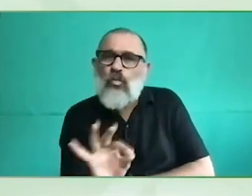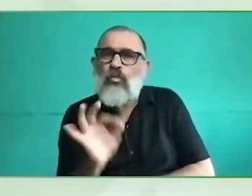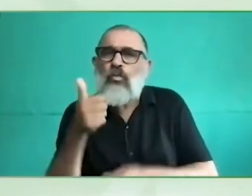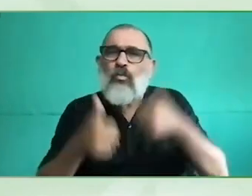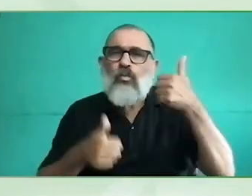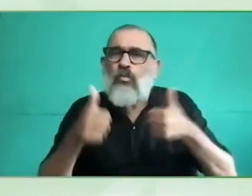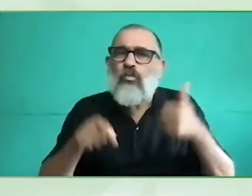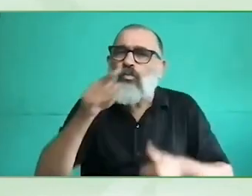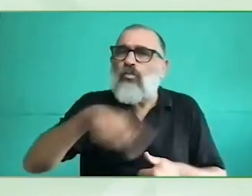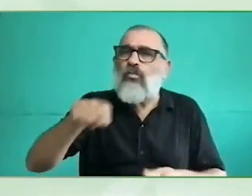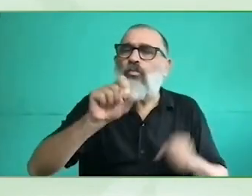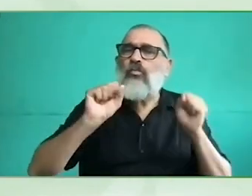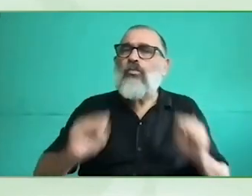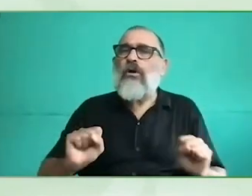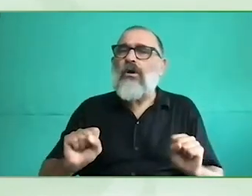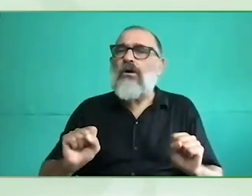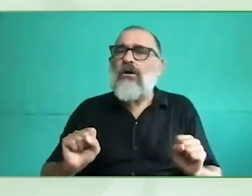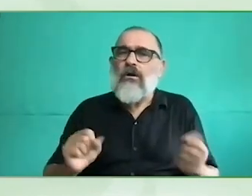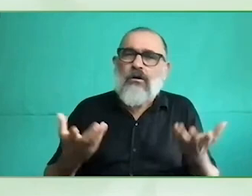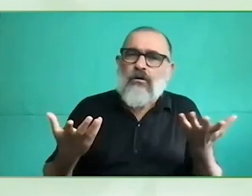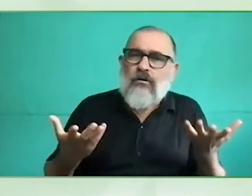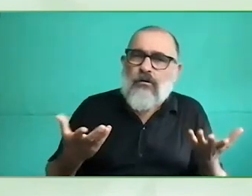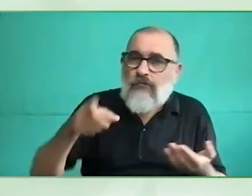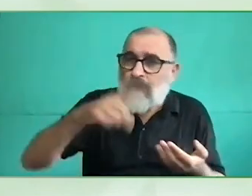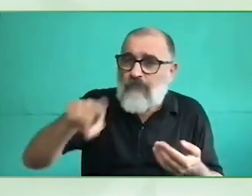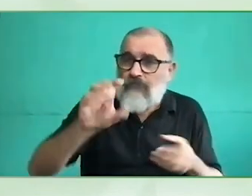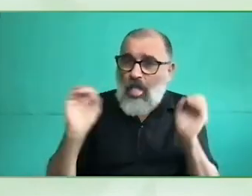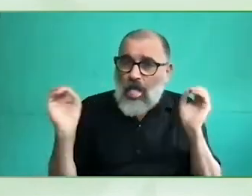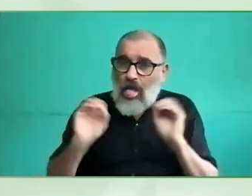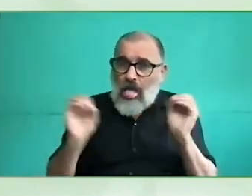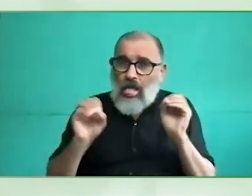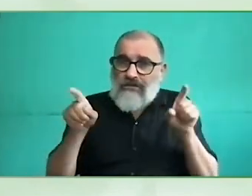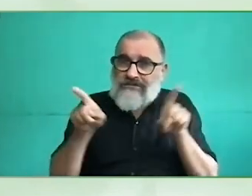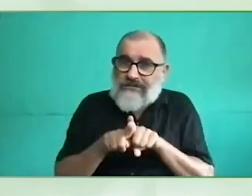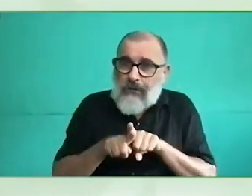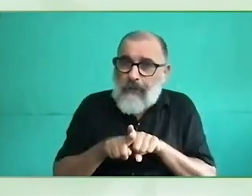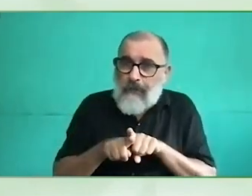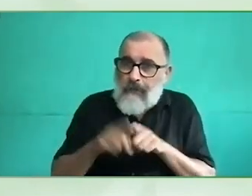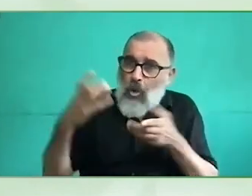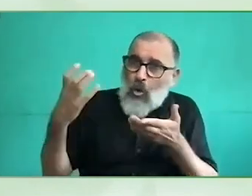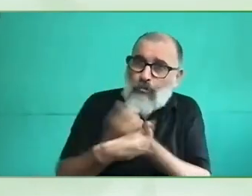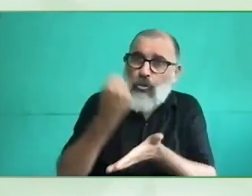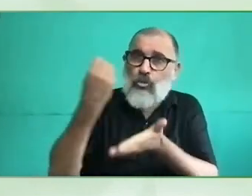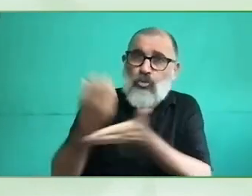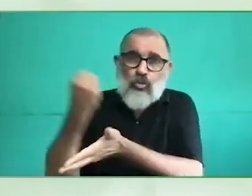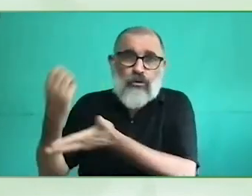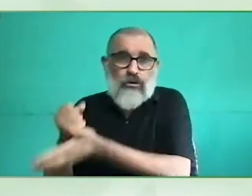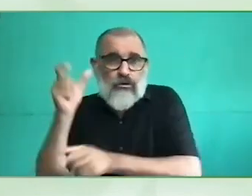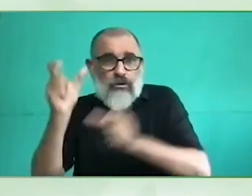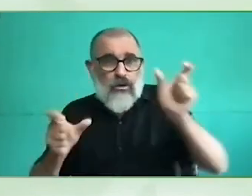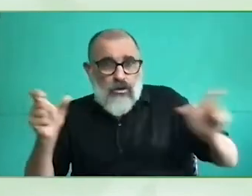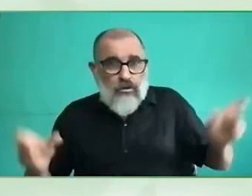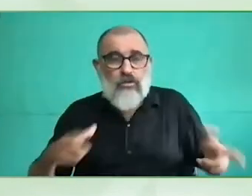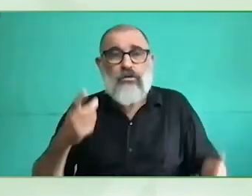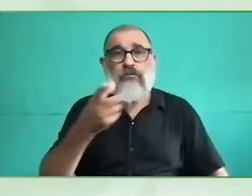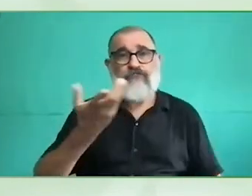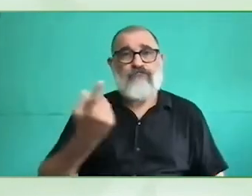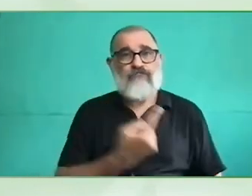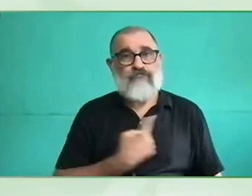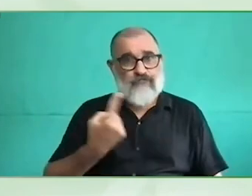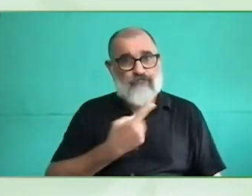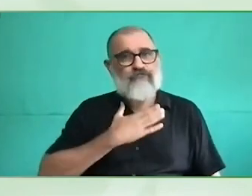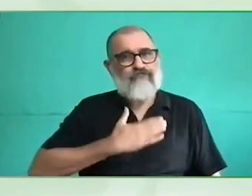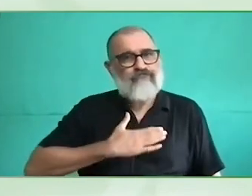do not have the same opportunity that I have without a disability now.